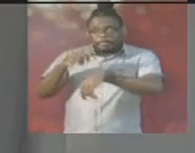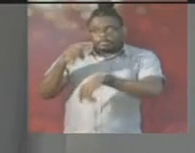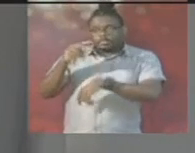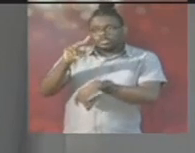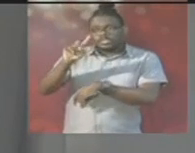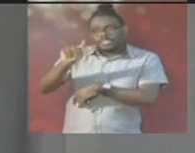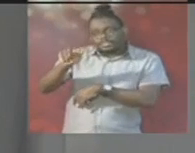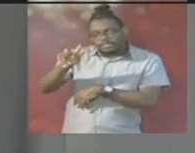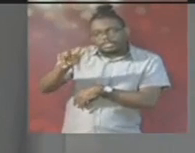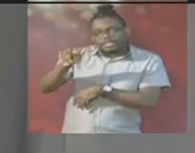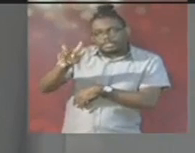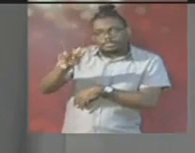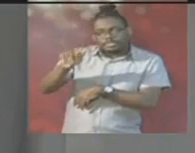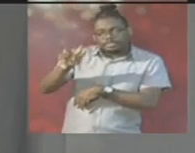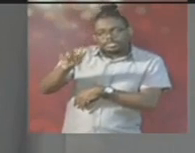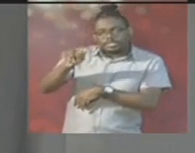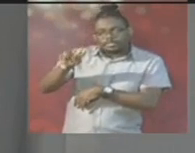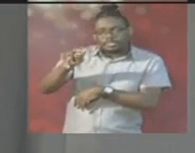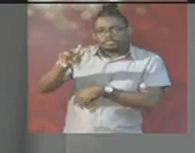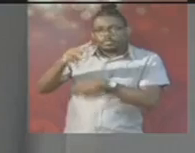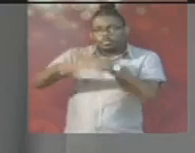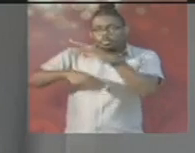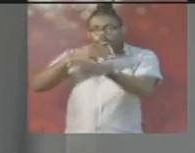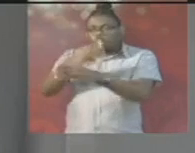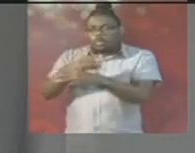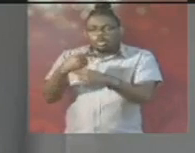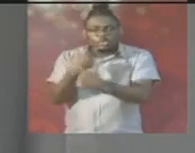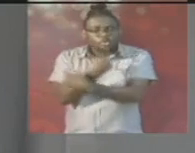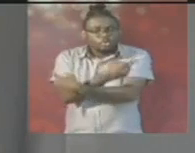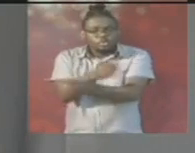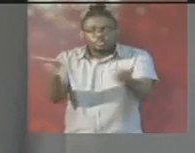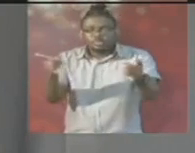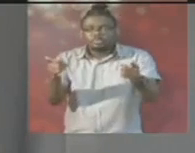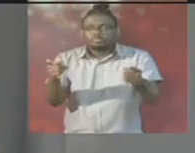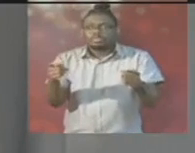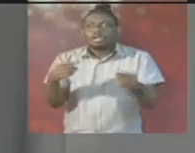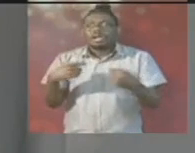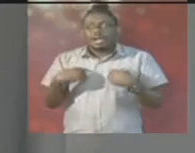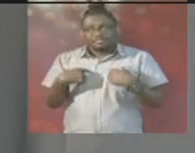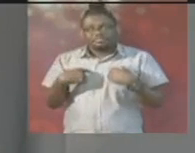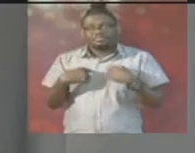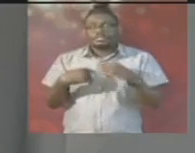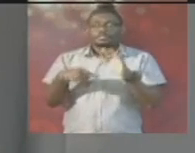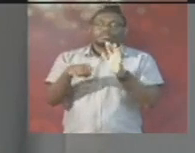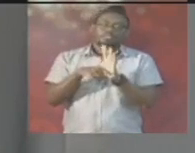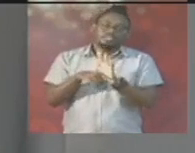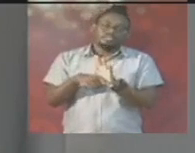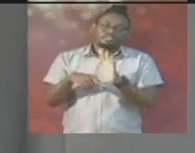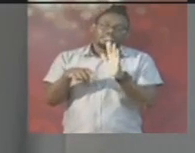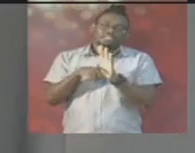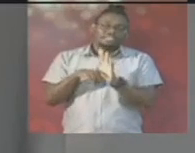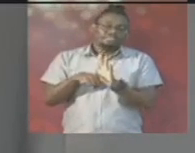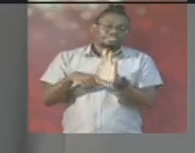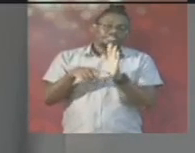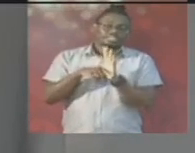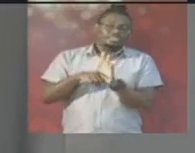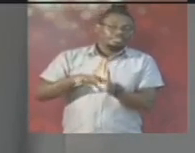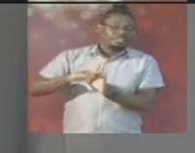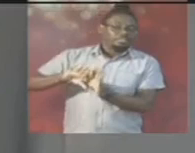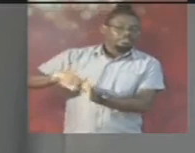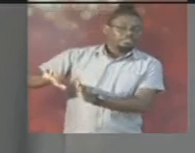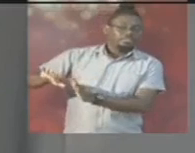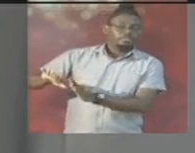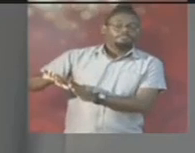you receive, because it's not always information that's processed the same and correctly. So